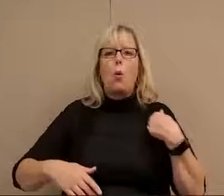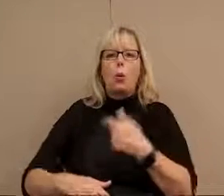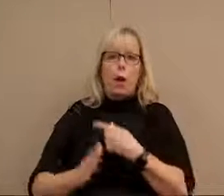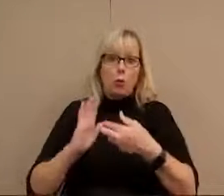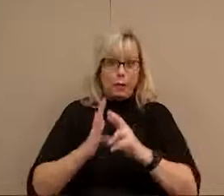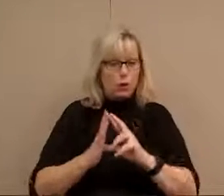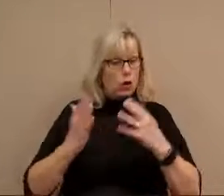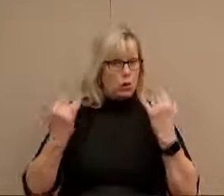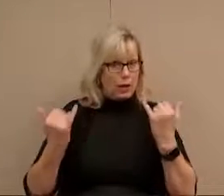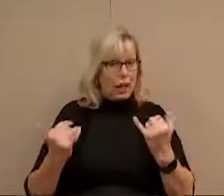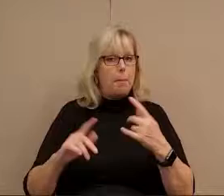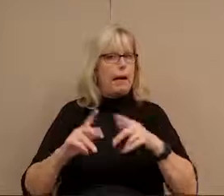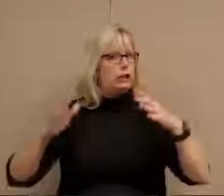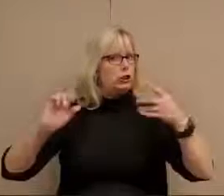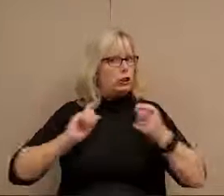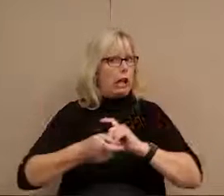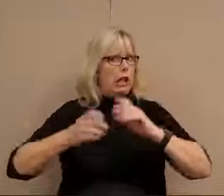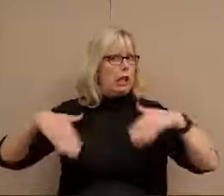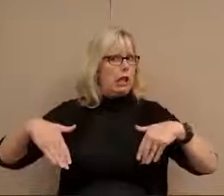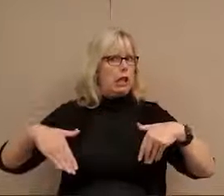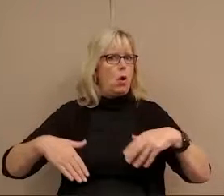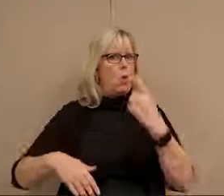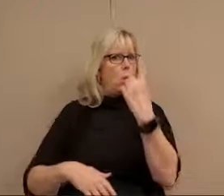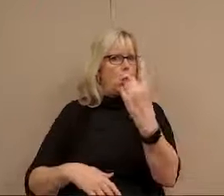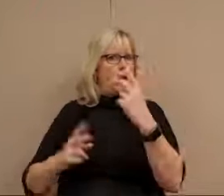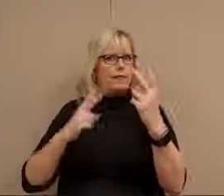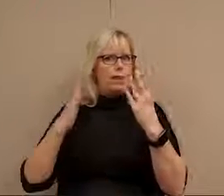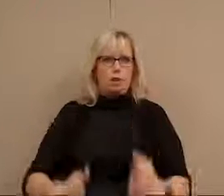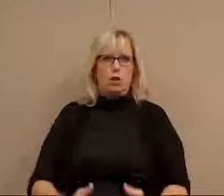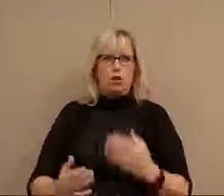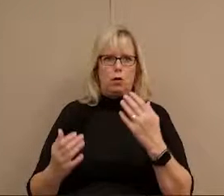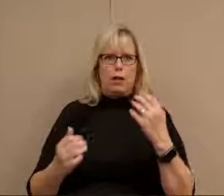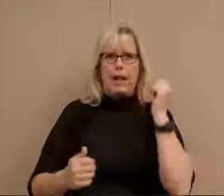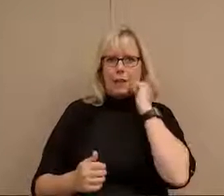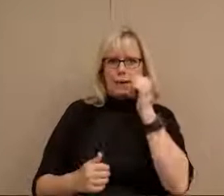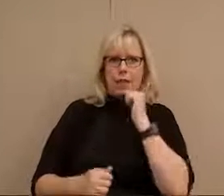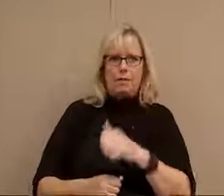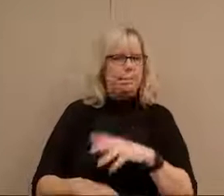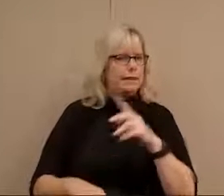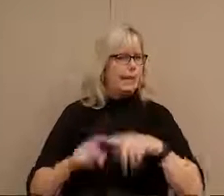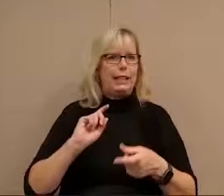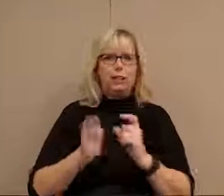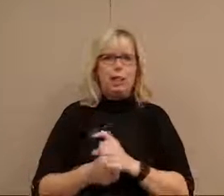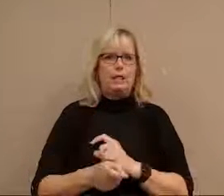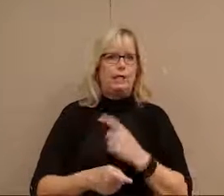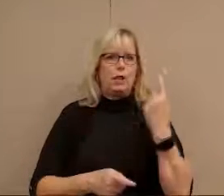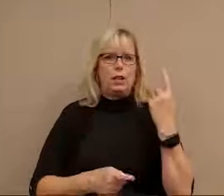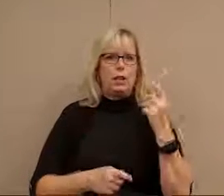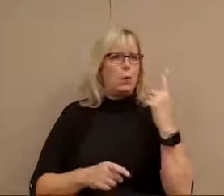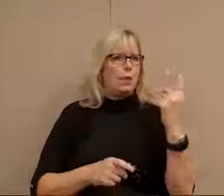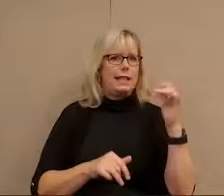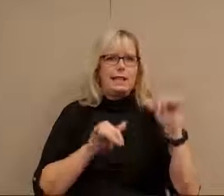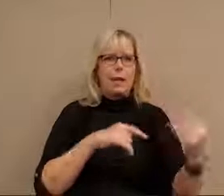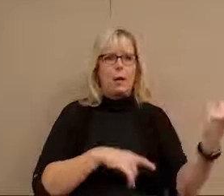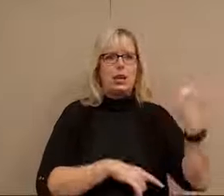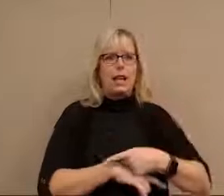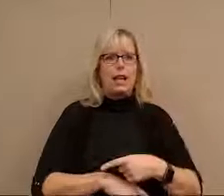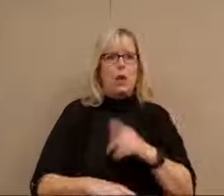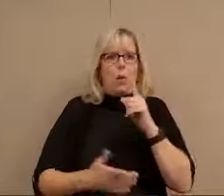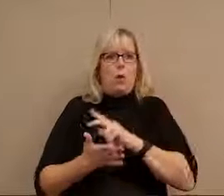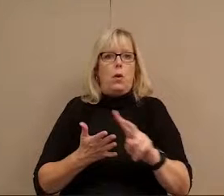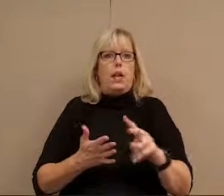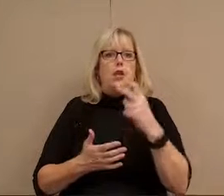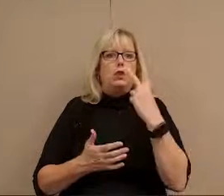it, but one visitor right now for a day. Can't change it for the day, and then 2 in OB. And